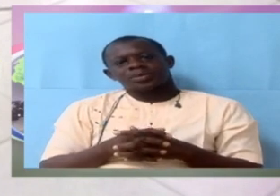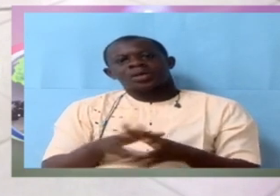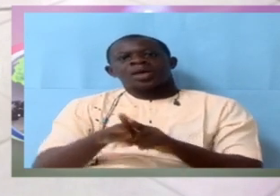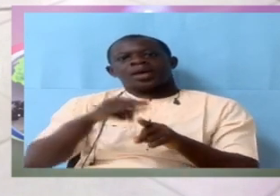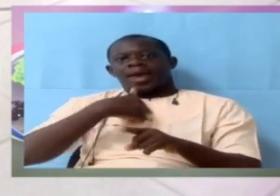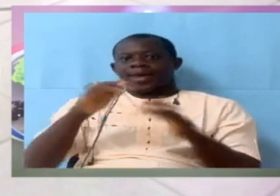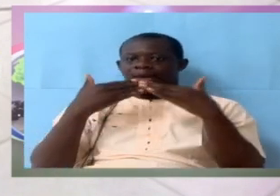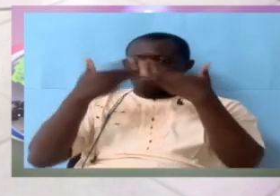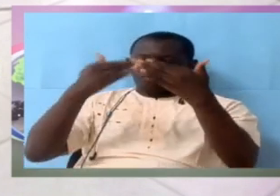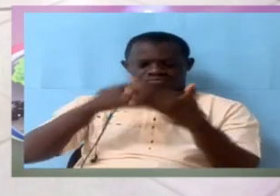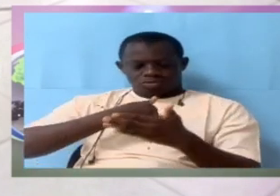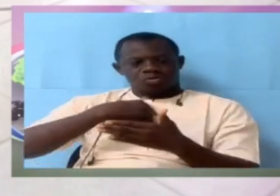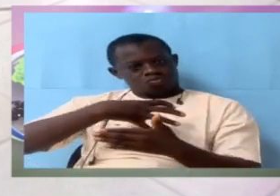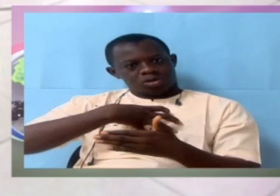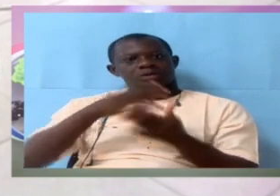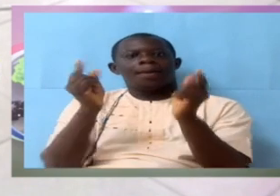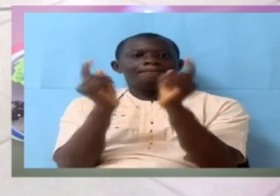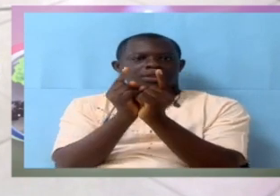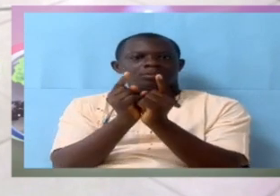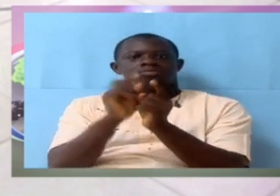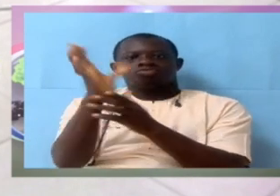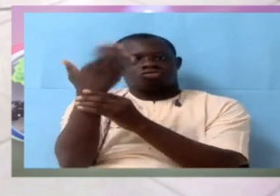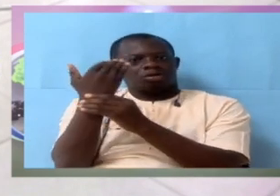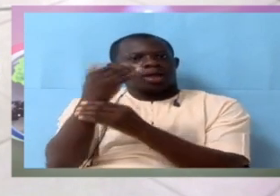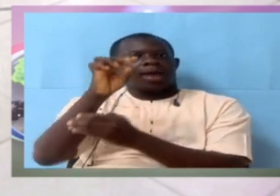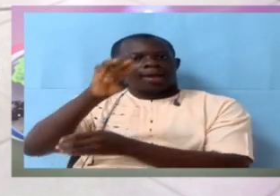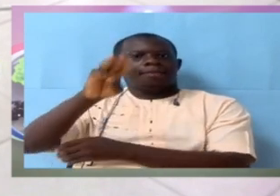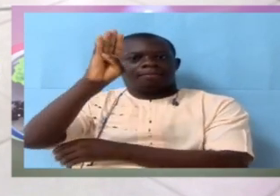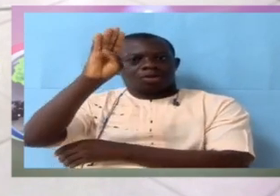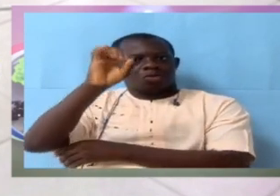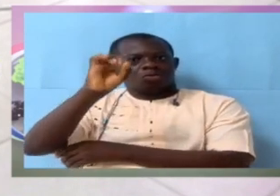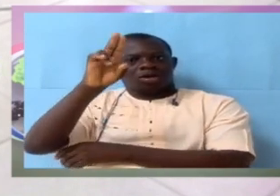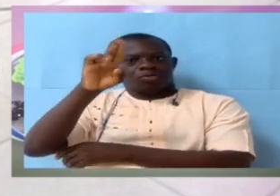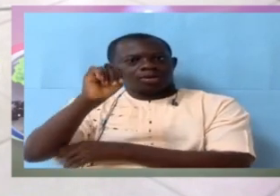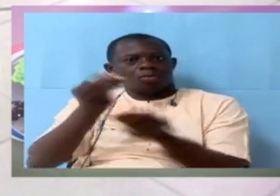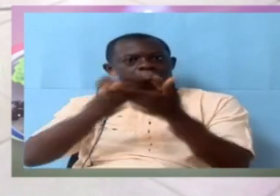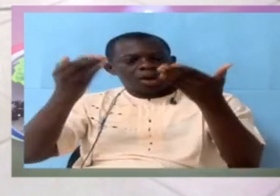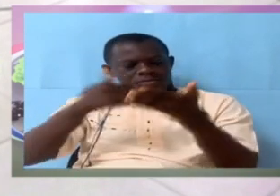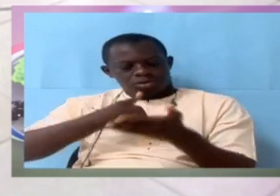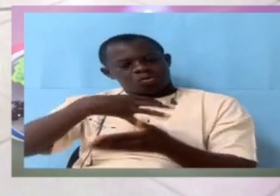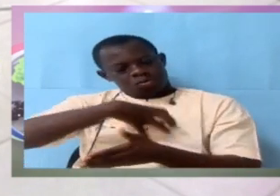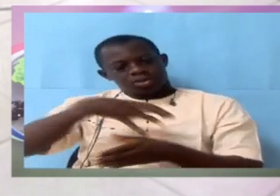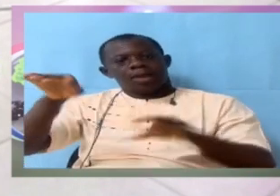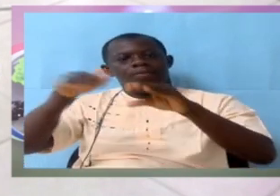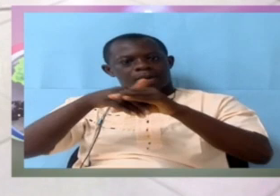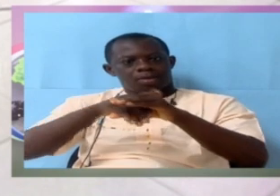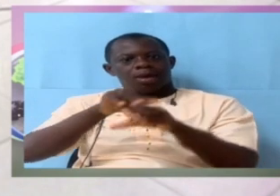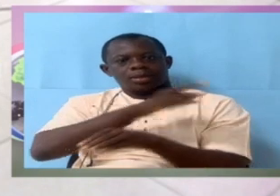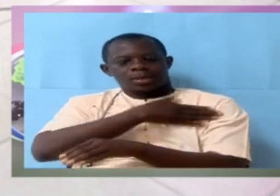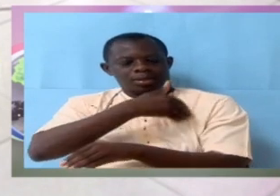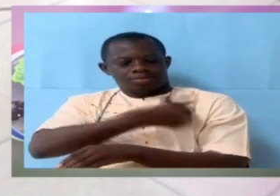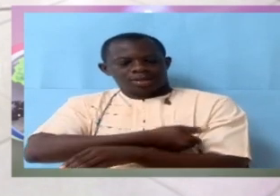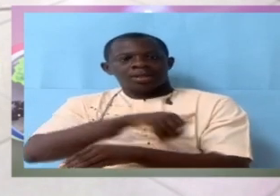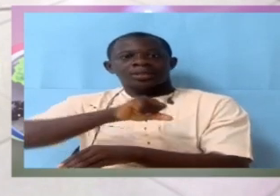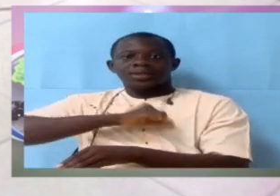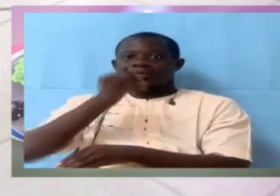I said to him, I am here to check on Dr. Mbow because I also wanted to join this treatment. He